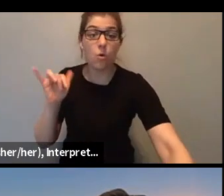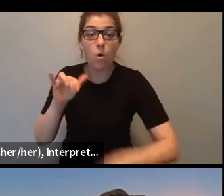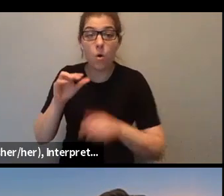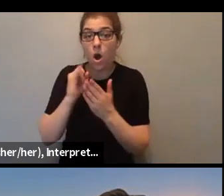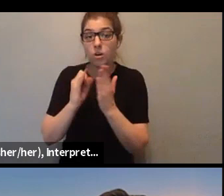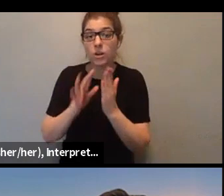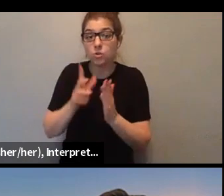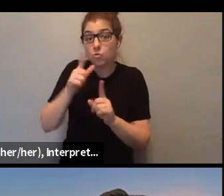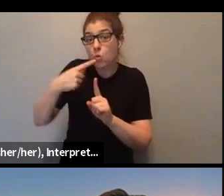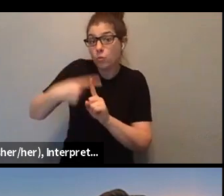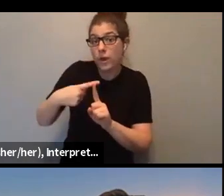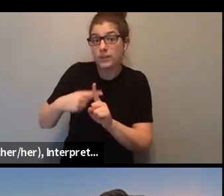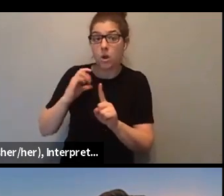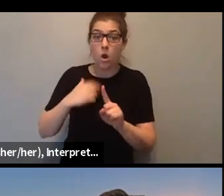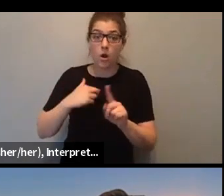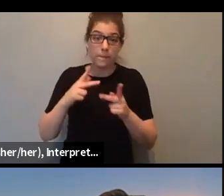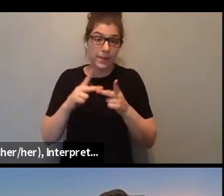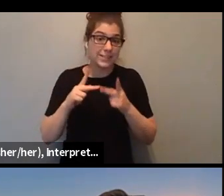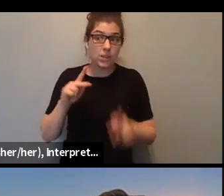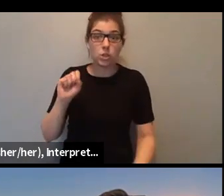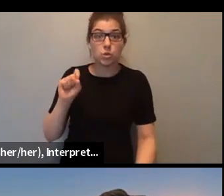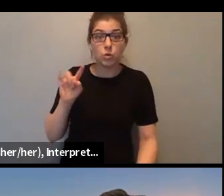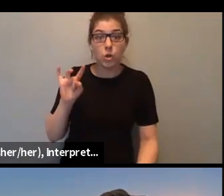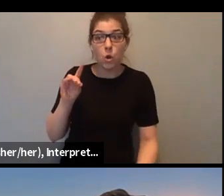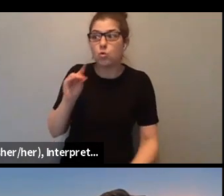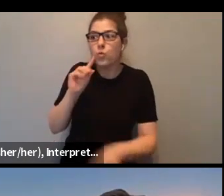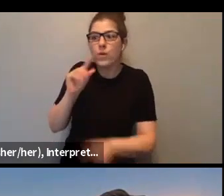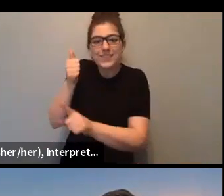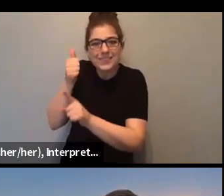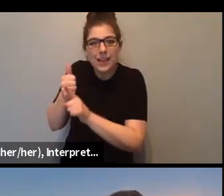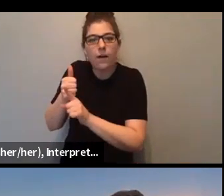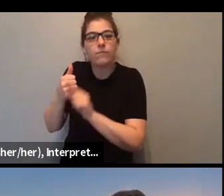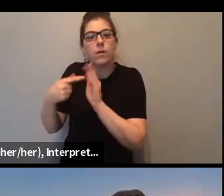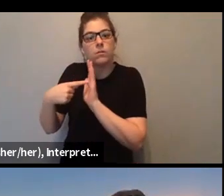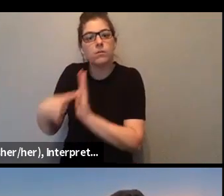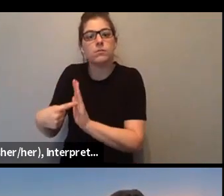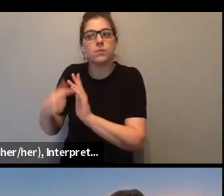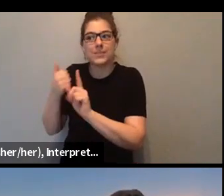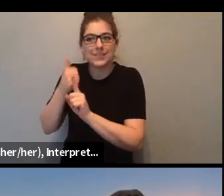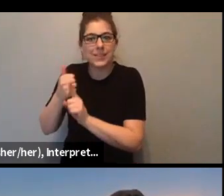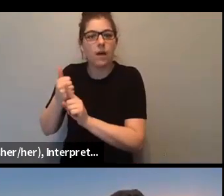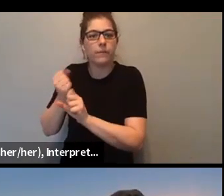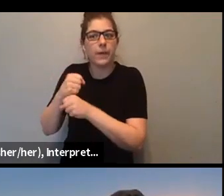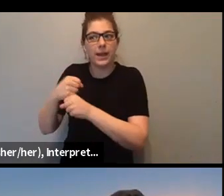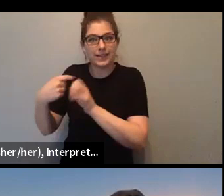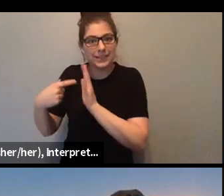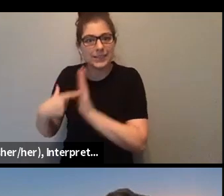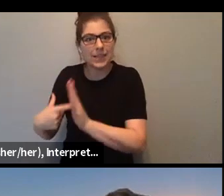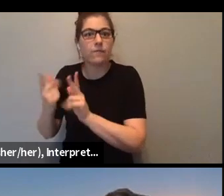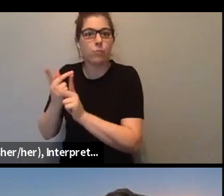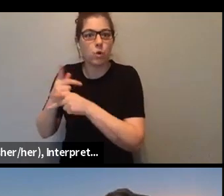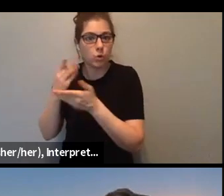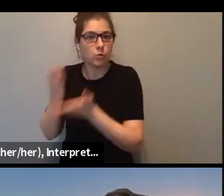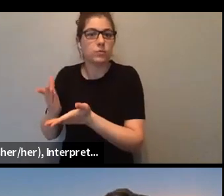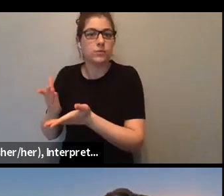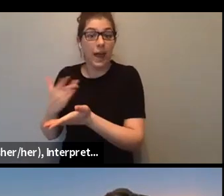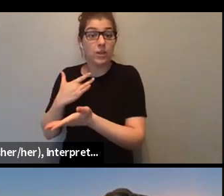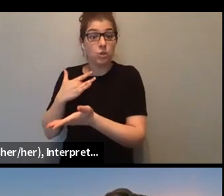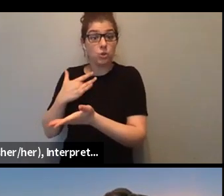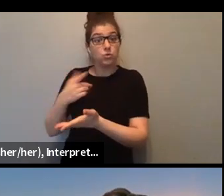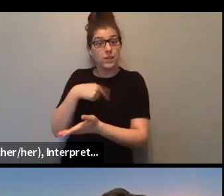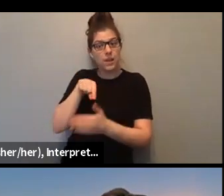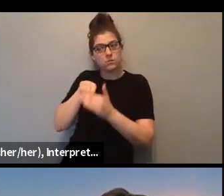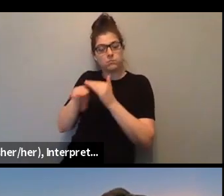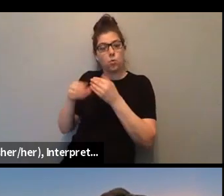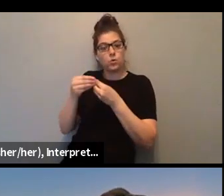facilities, self-produce, self-present their performances. And, you know, unfortunately, usually they're coming into an organization that